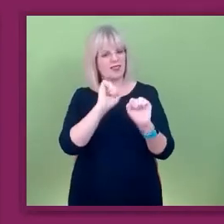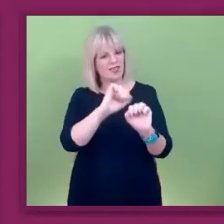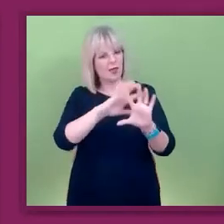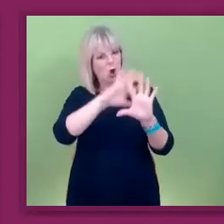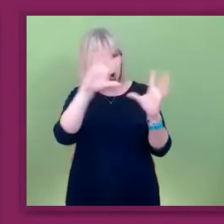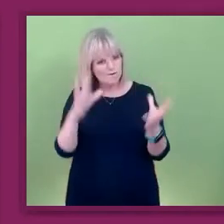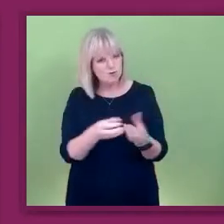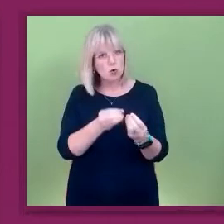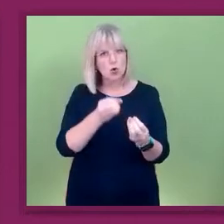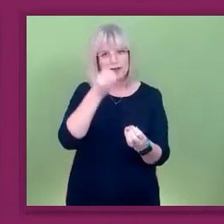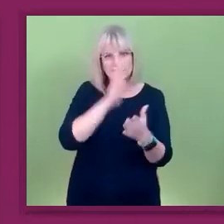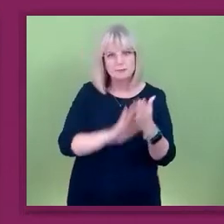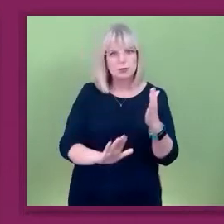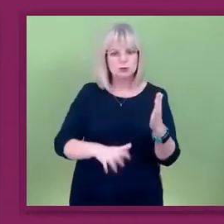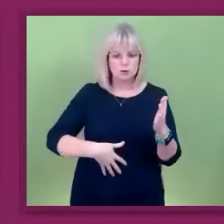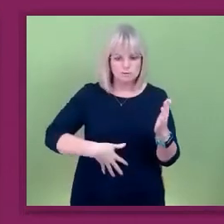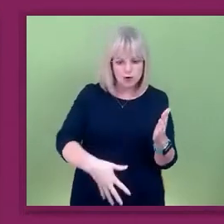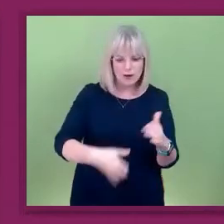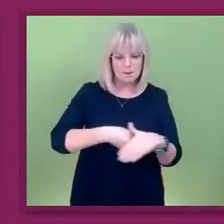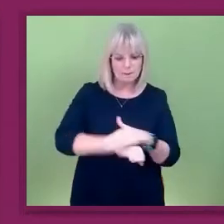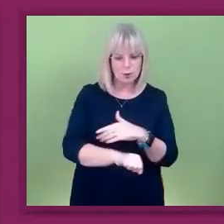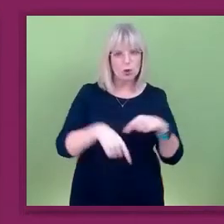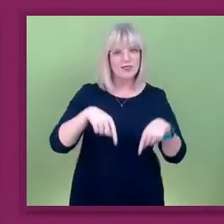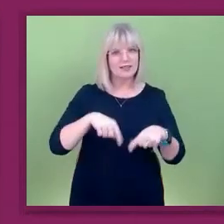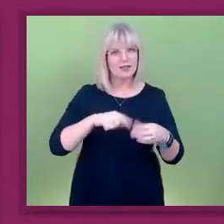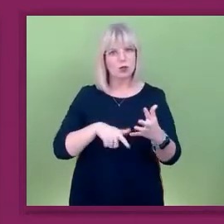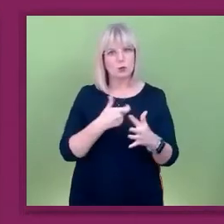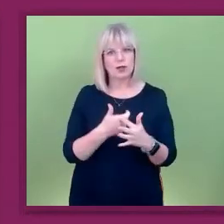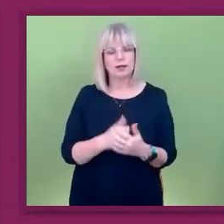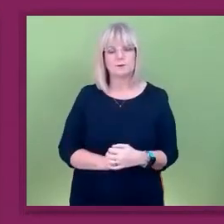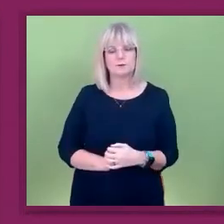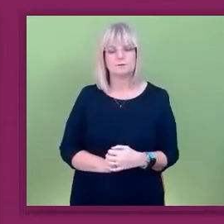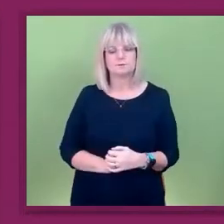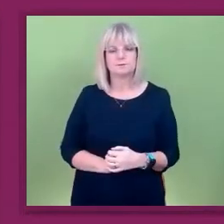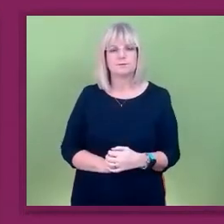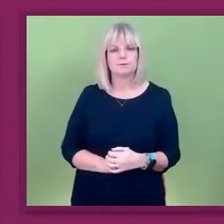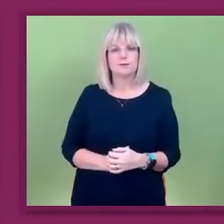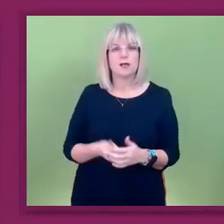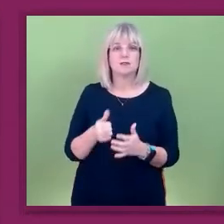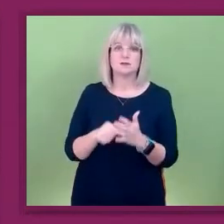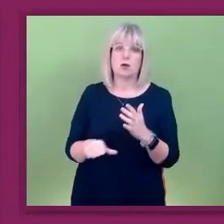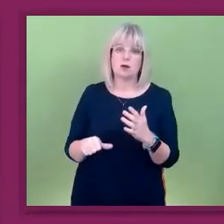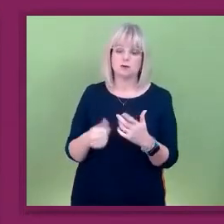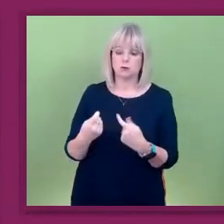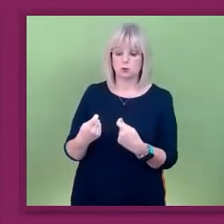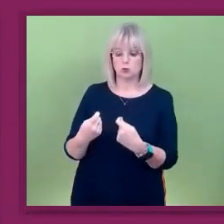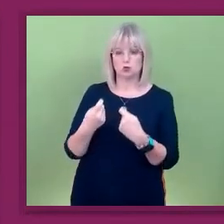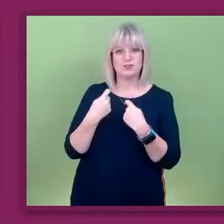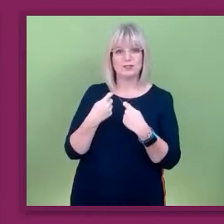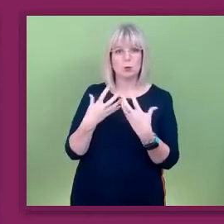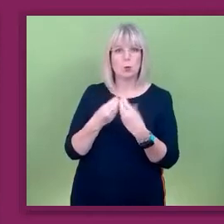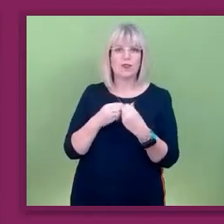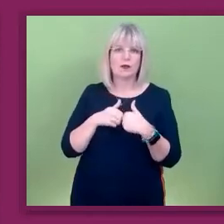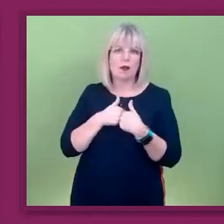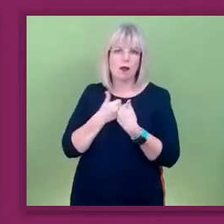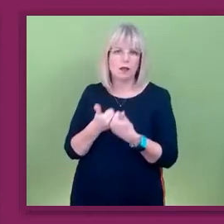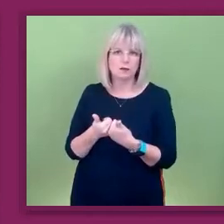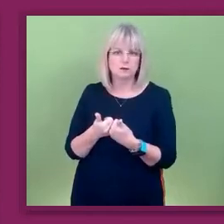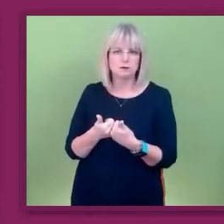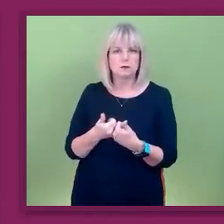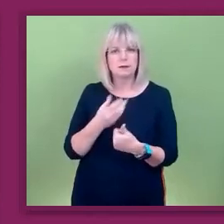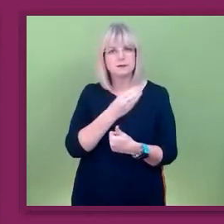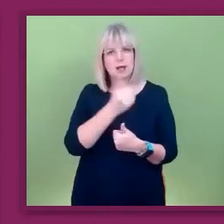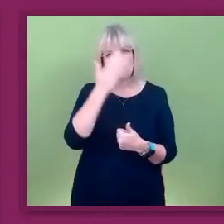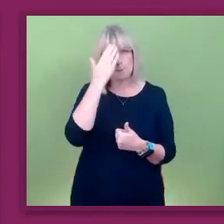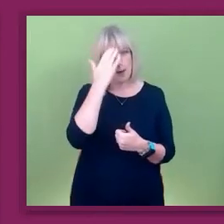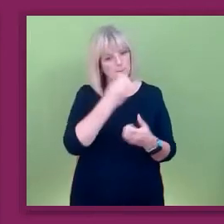UK. Start to treat us with kindness. Some of my mums have reported back to me saying that they had gone to their appointments and they